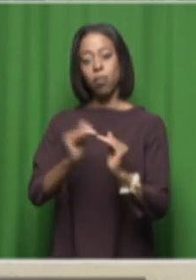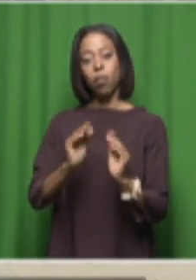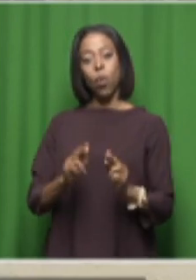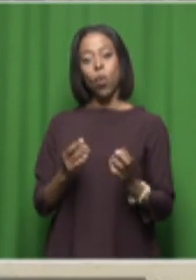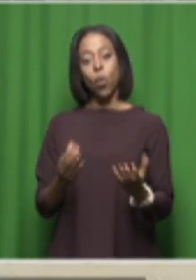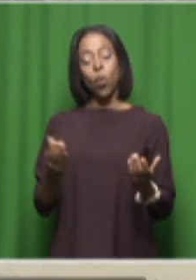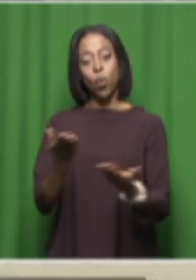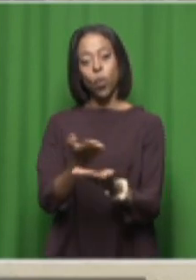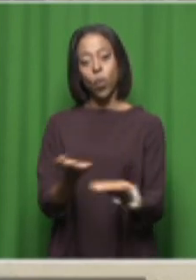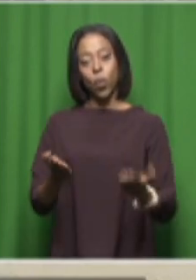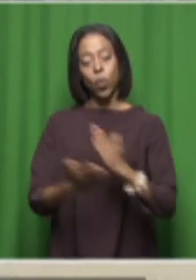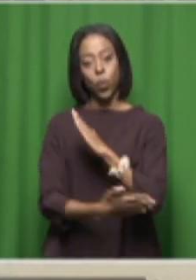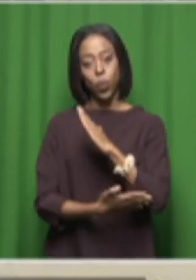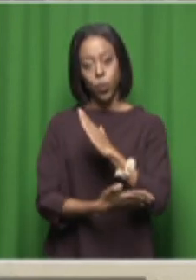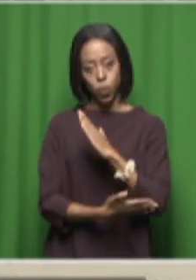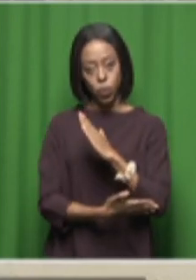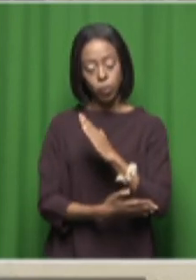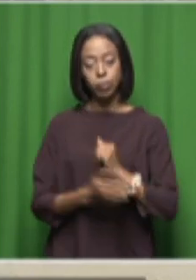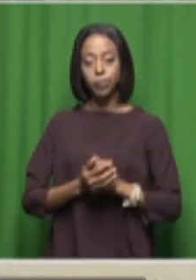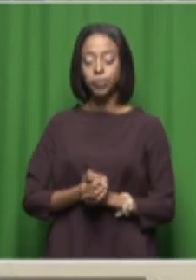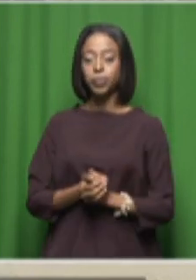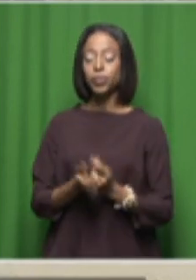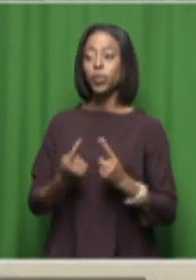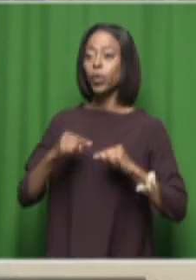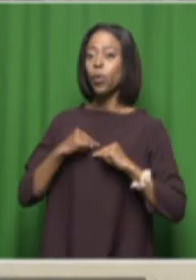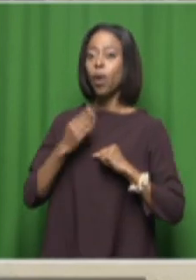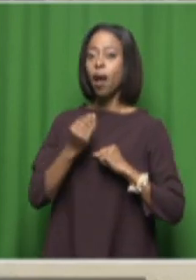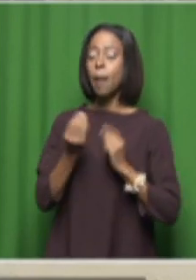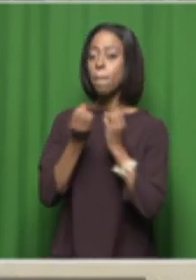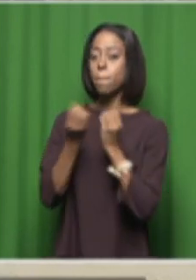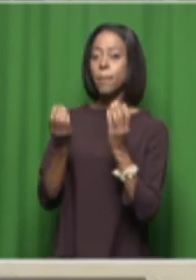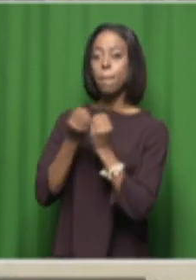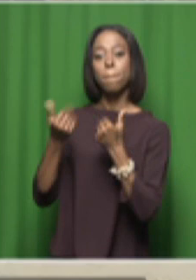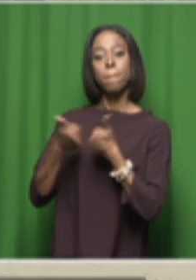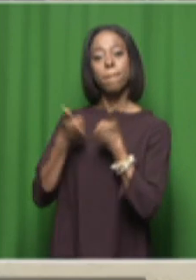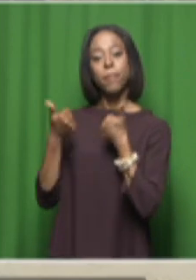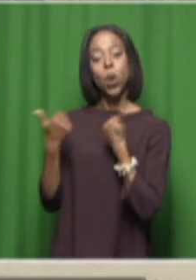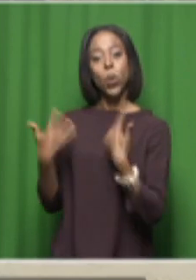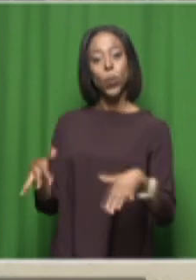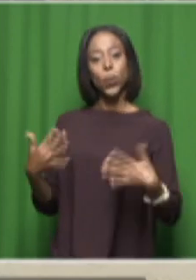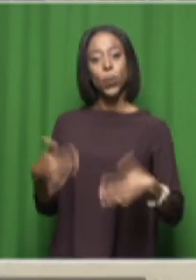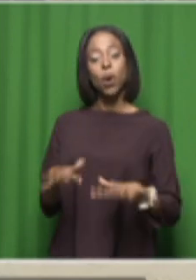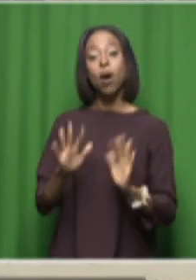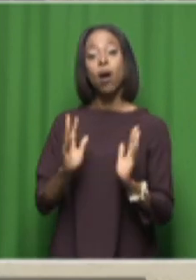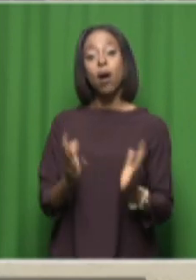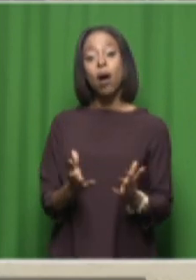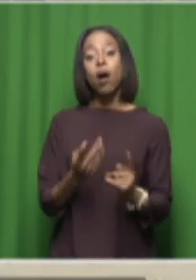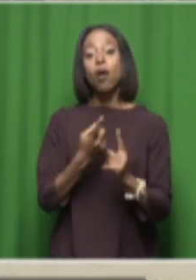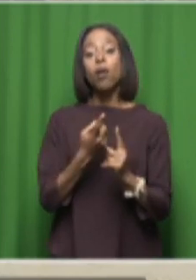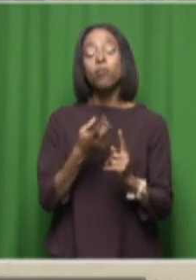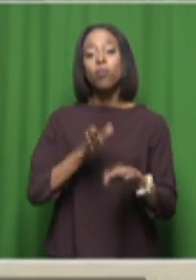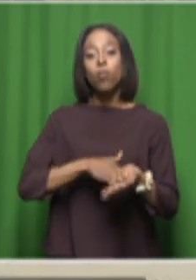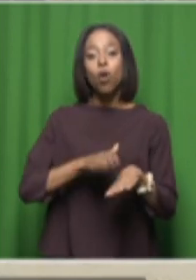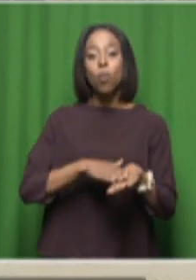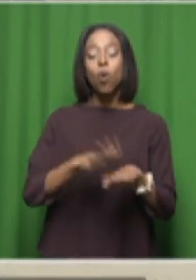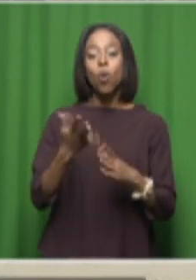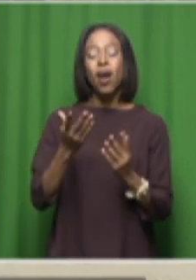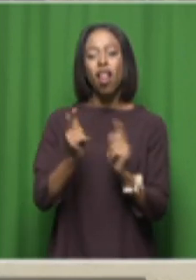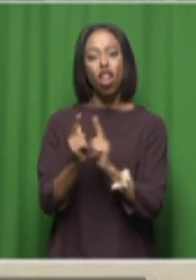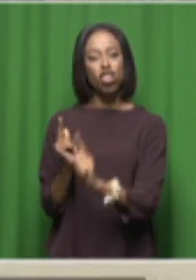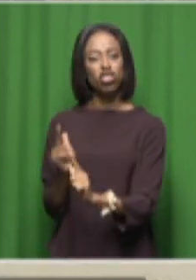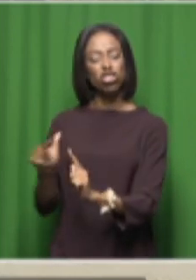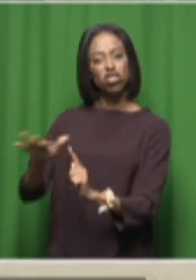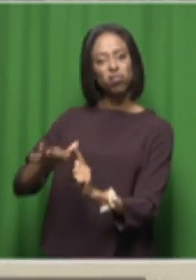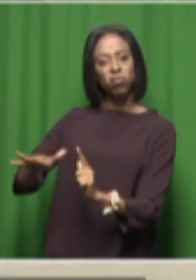resources across the country. We've got many challenges, ranging from, especially in the township